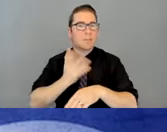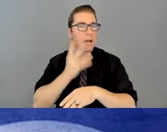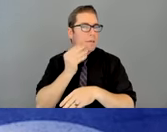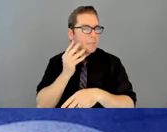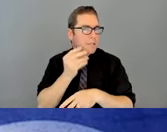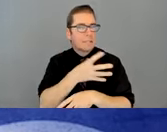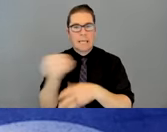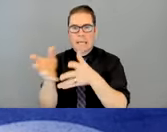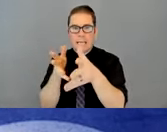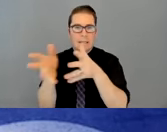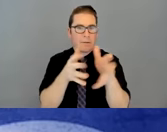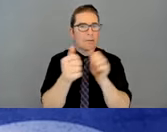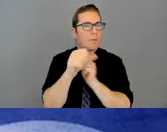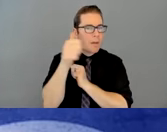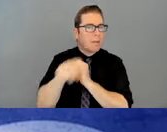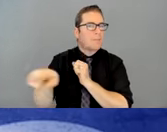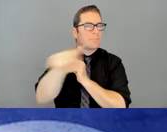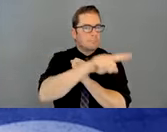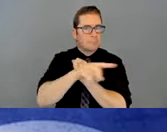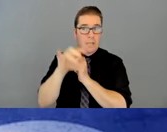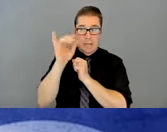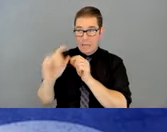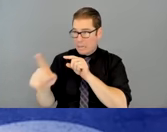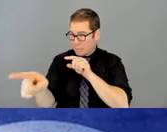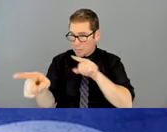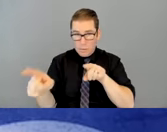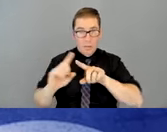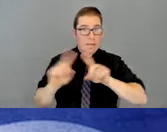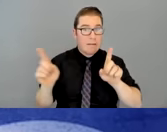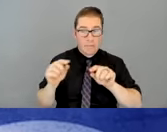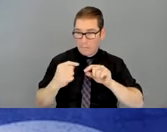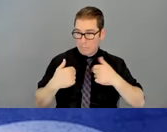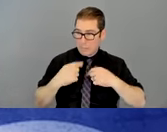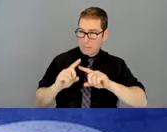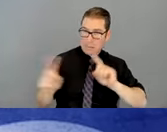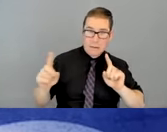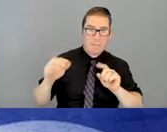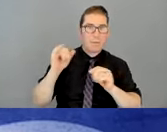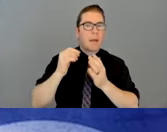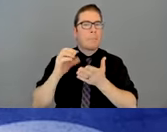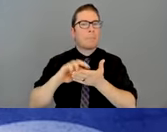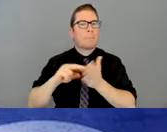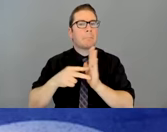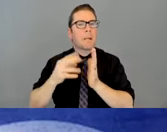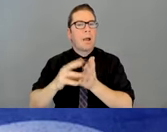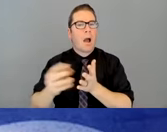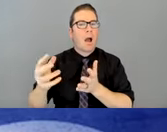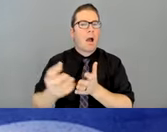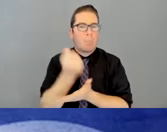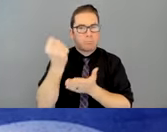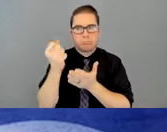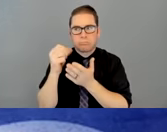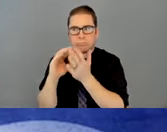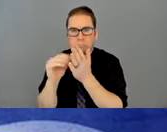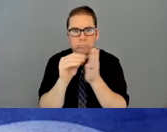others. These differences provide rich opportunities to learn from each other's unique perspective and lived experiences. They